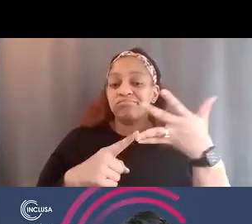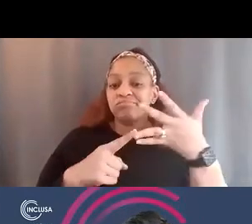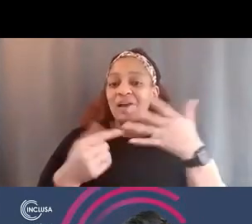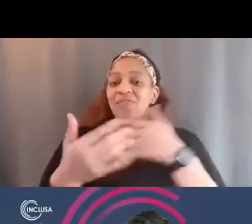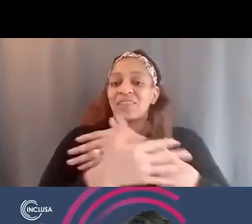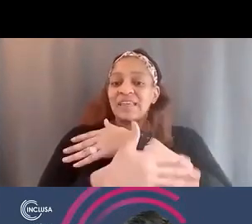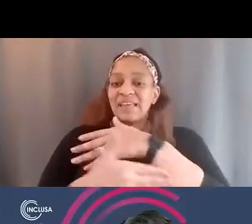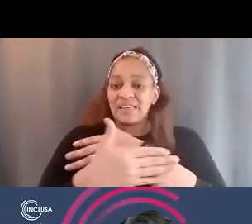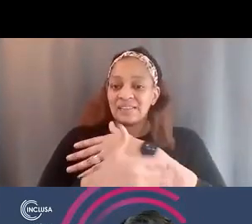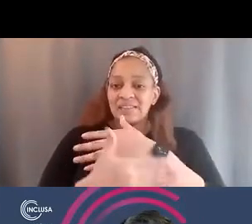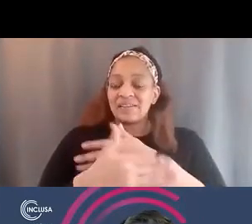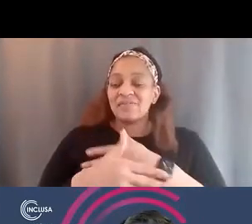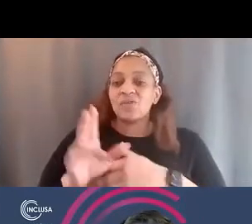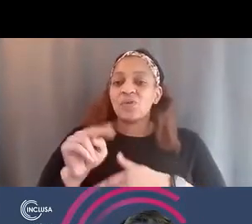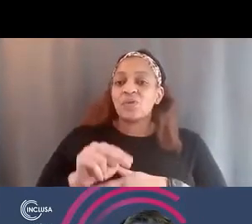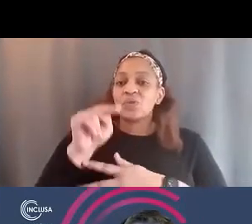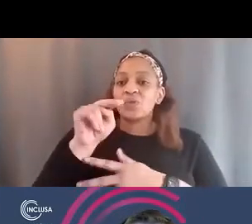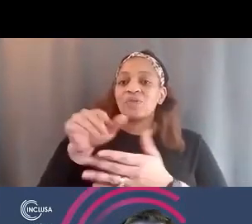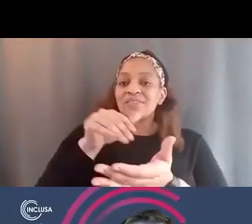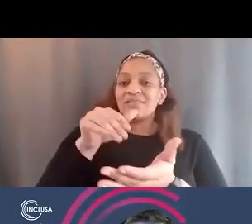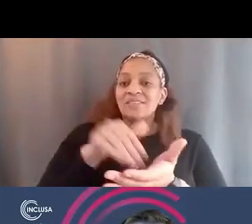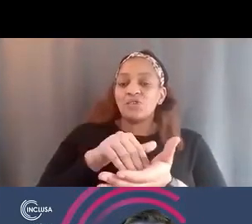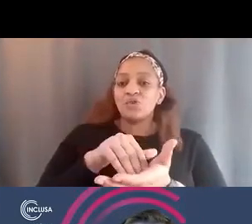north central Wisconsin. We had about